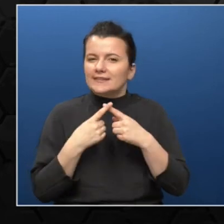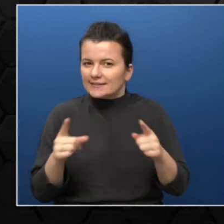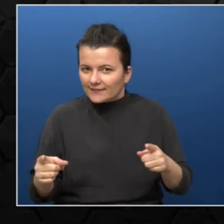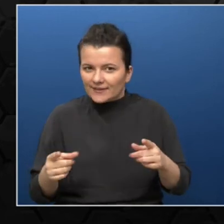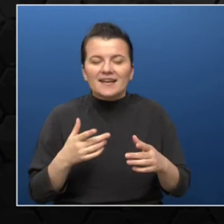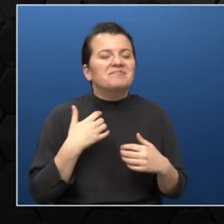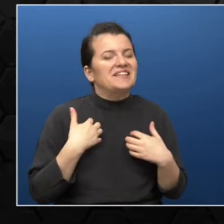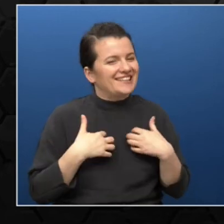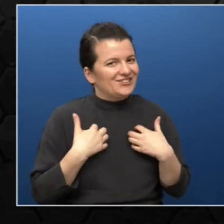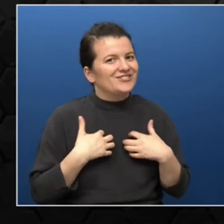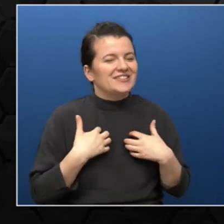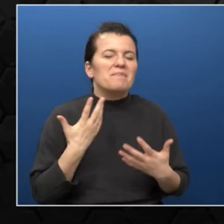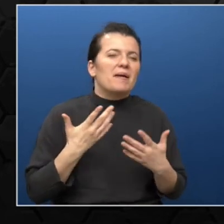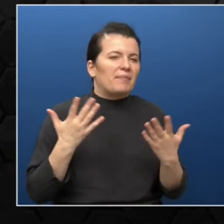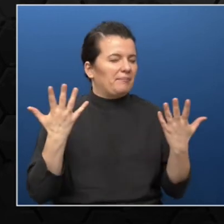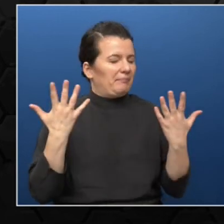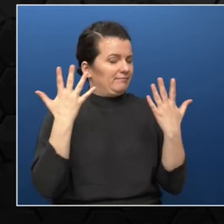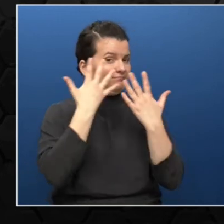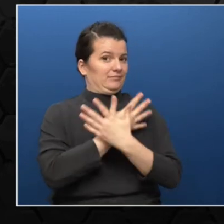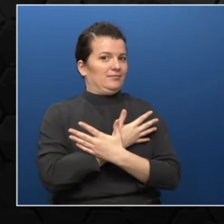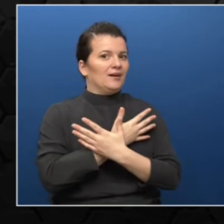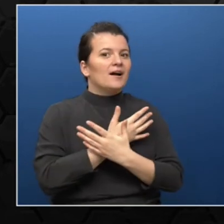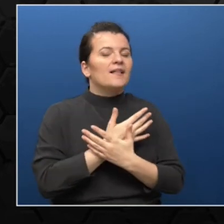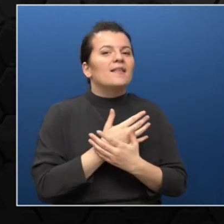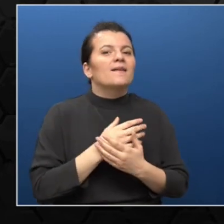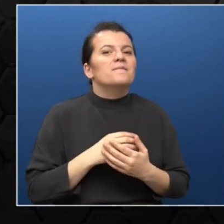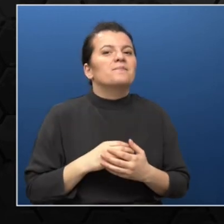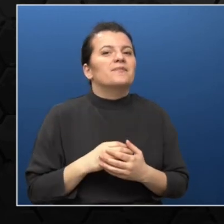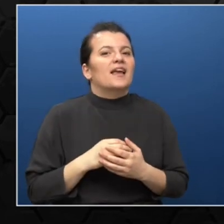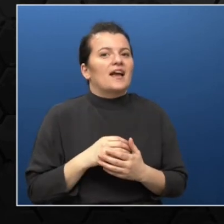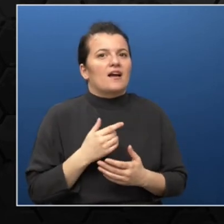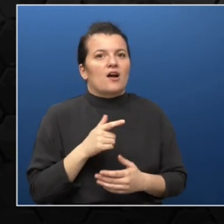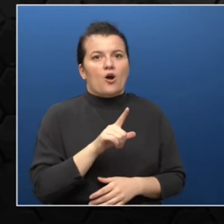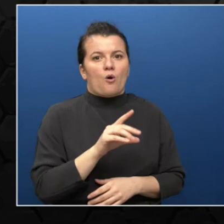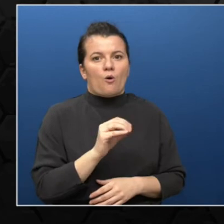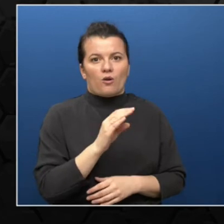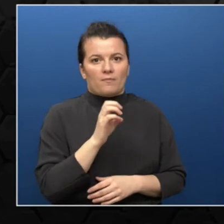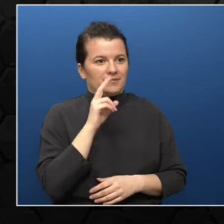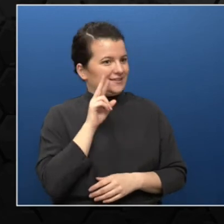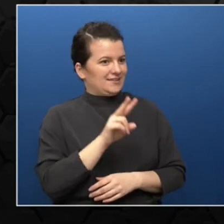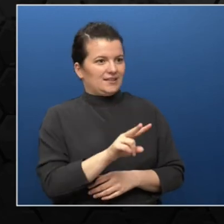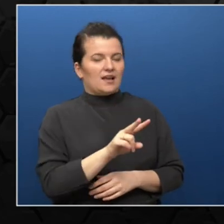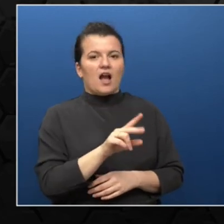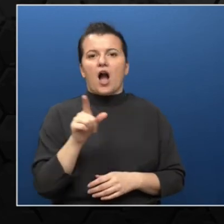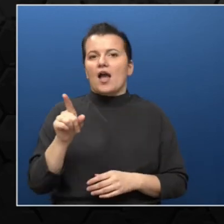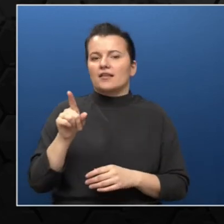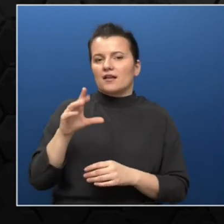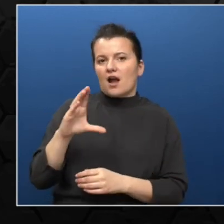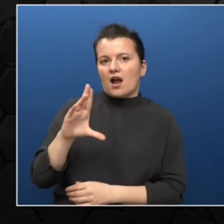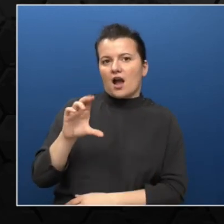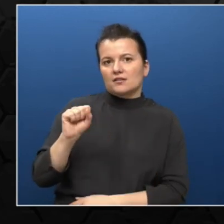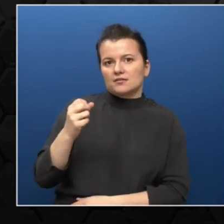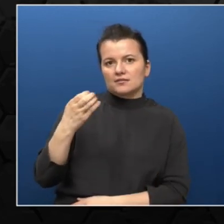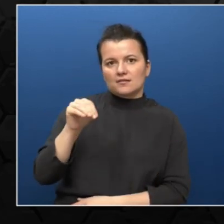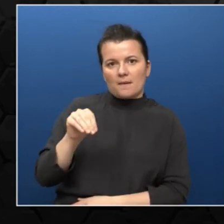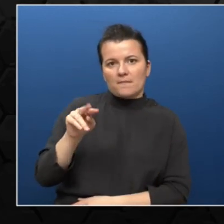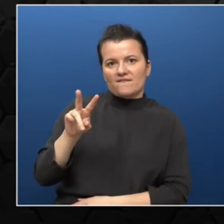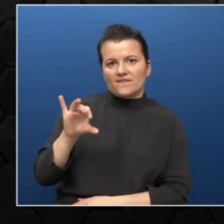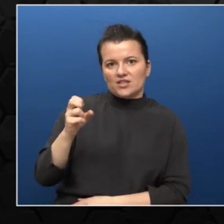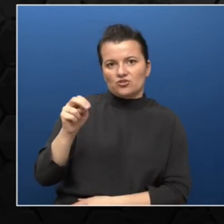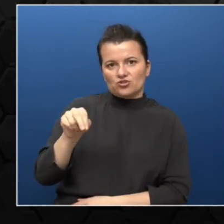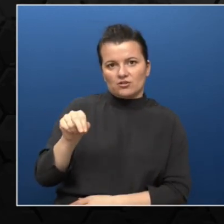be a bit confusing, because on first look, both are definitely the same. Custom vision and Lobe can be applied to the